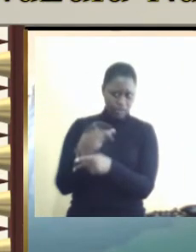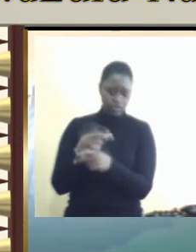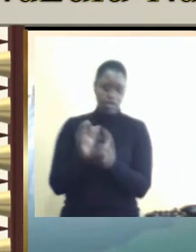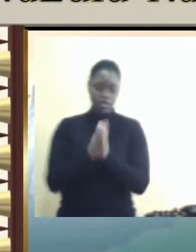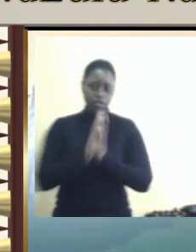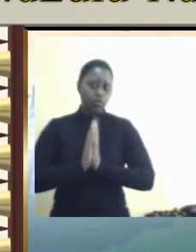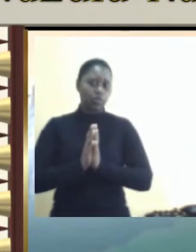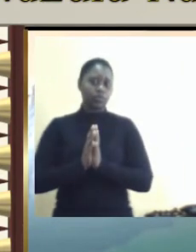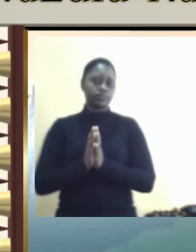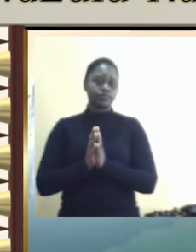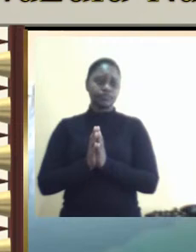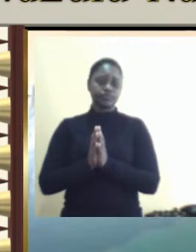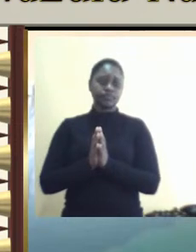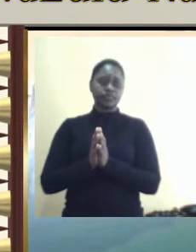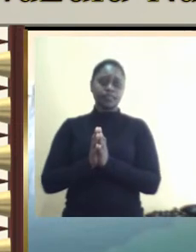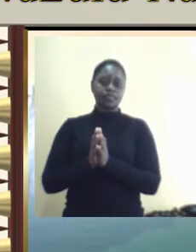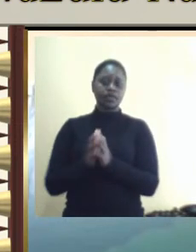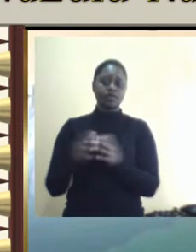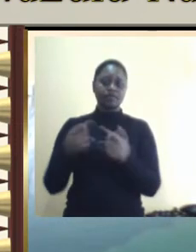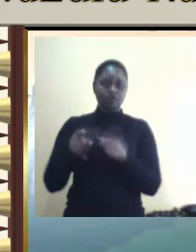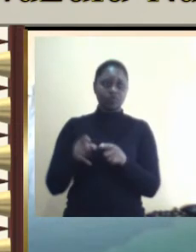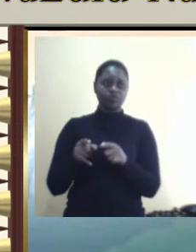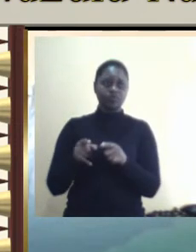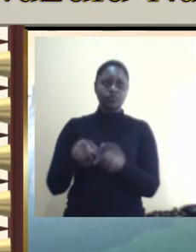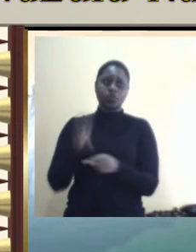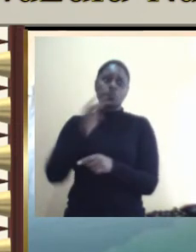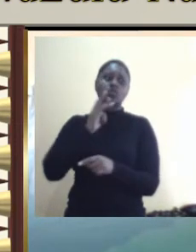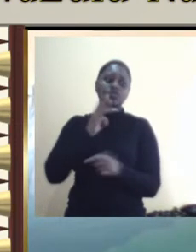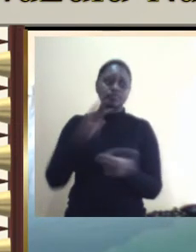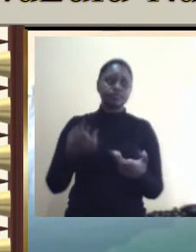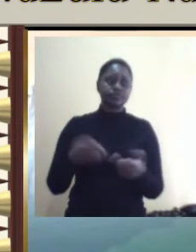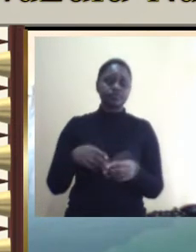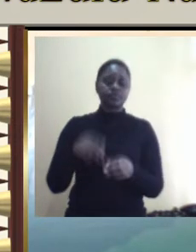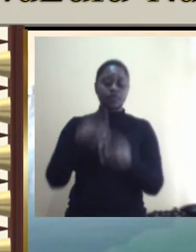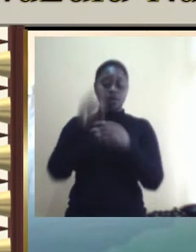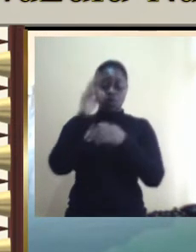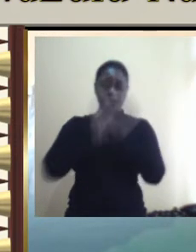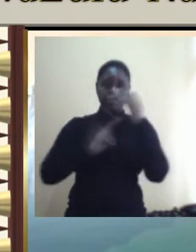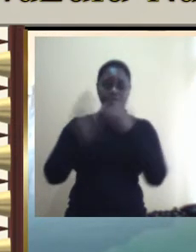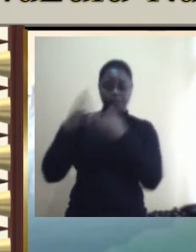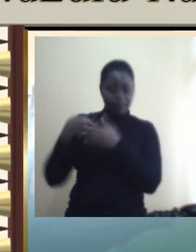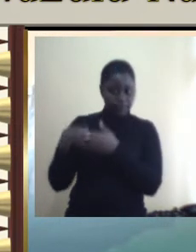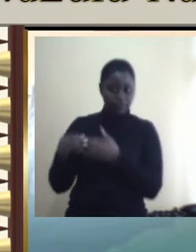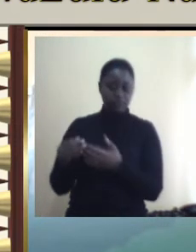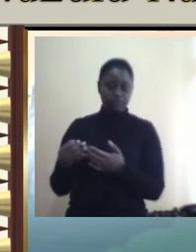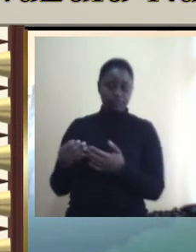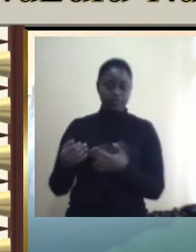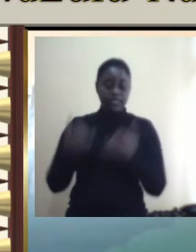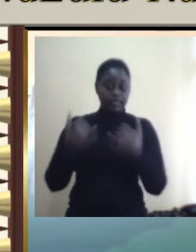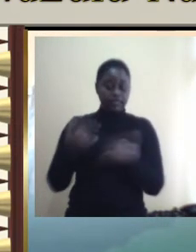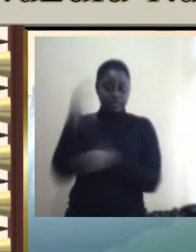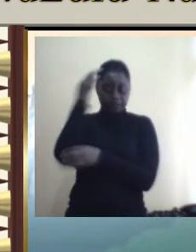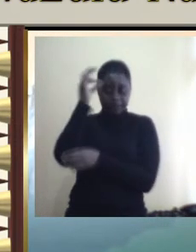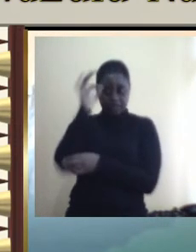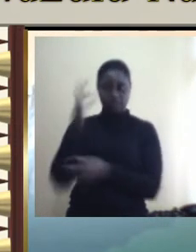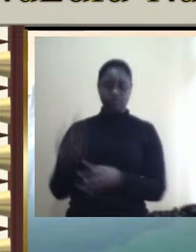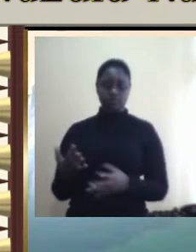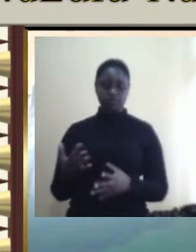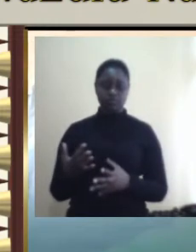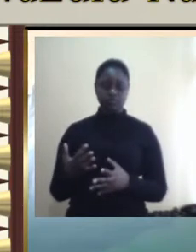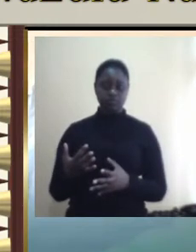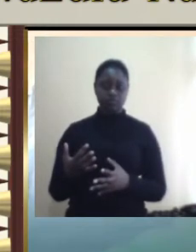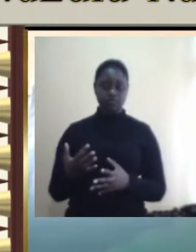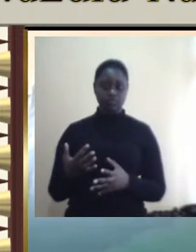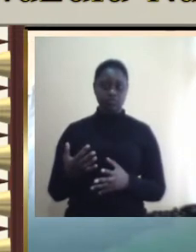required to fill the asset order. Honorable members, this government